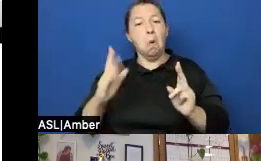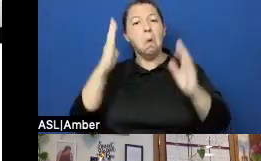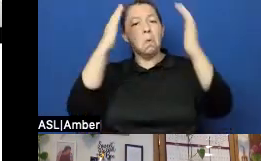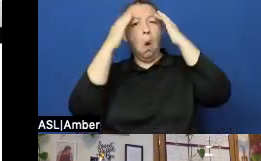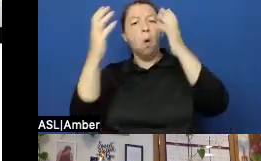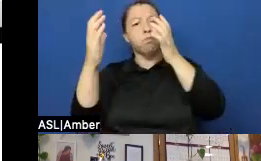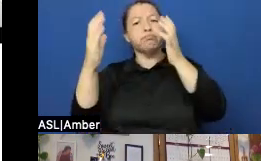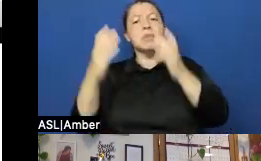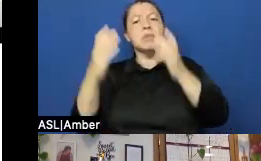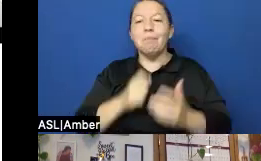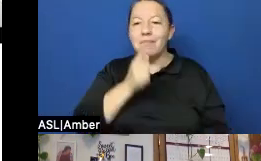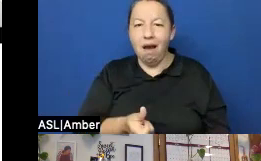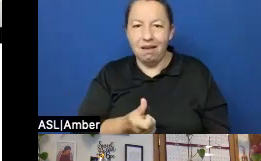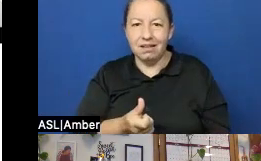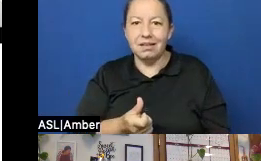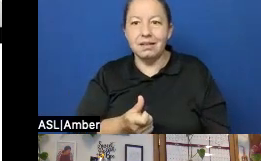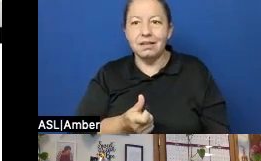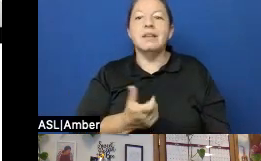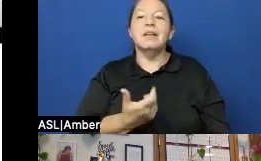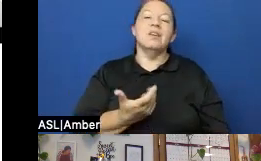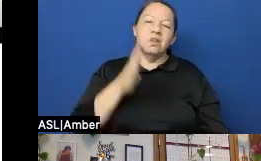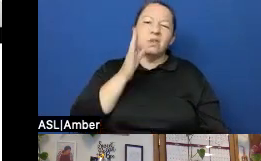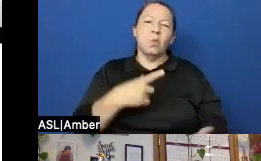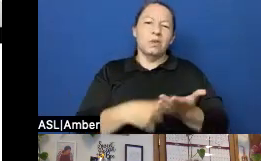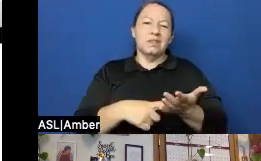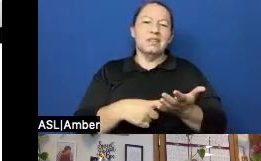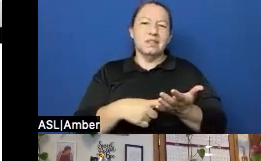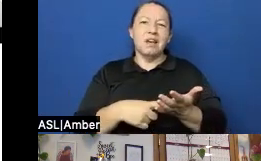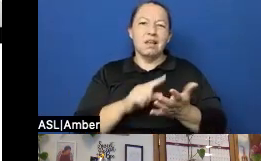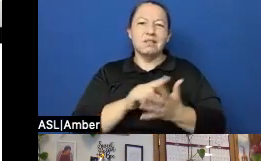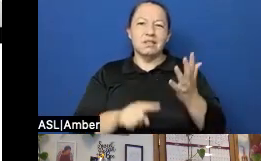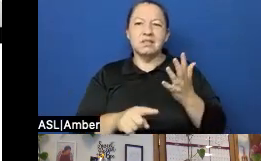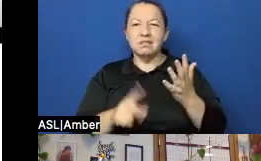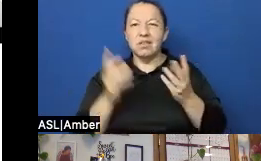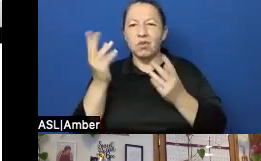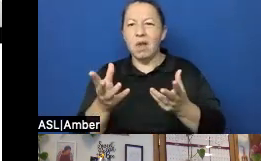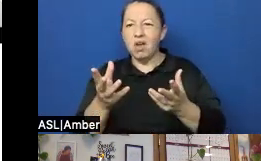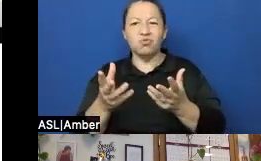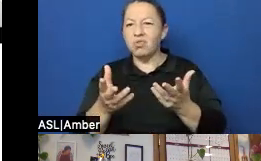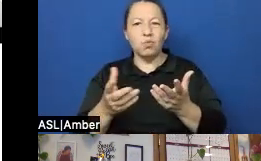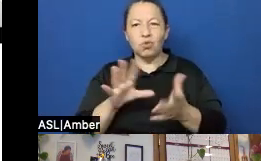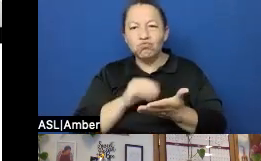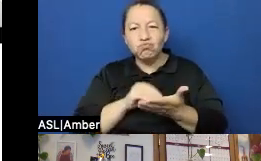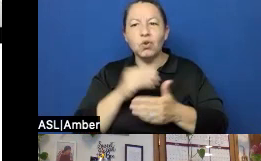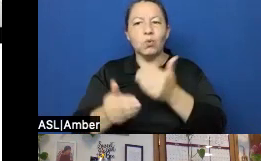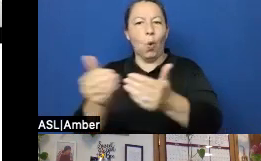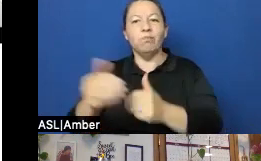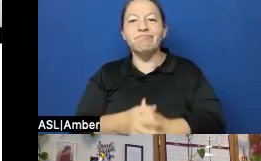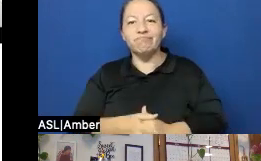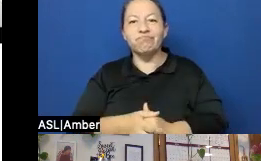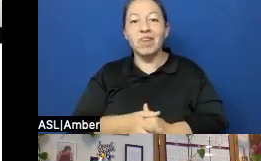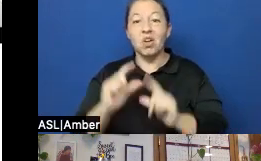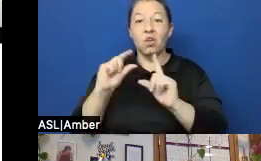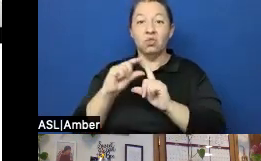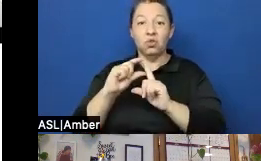we'll just kind of go through it as we go, right? So the term refers